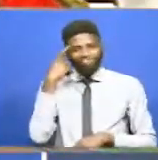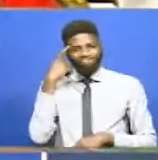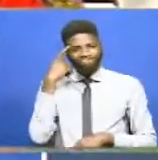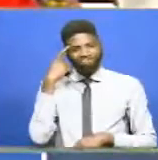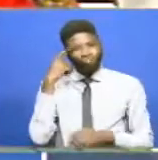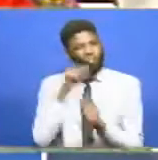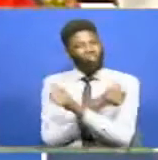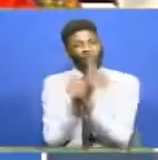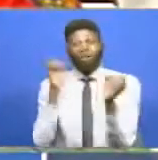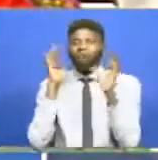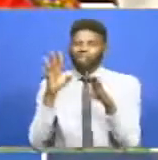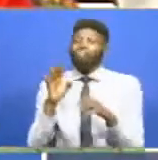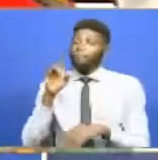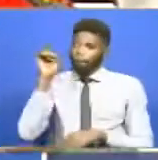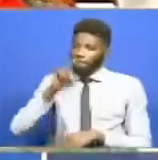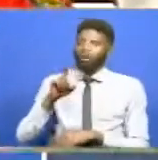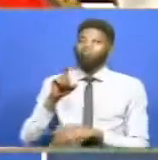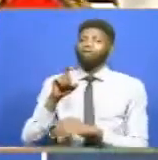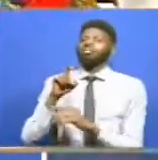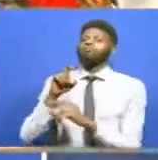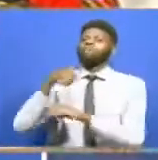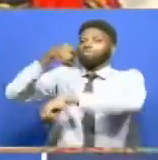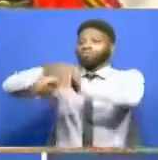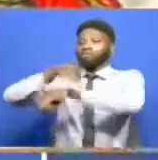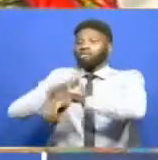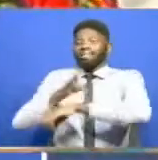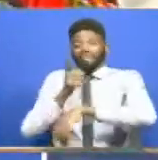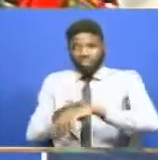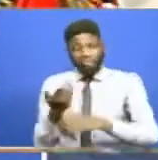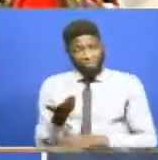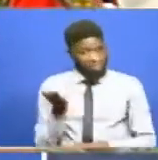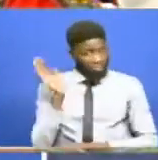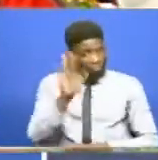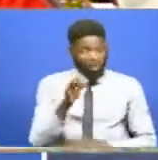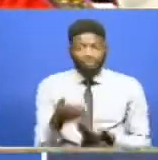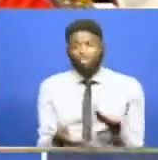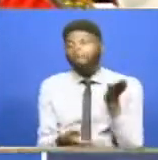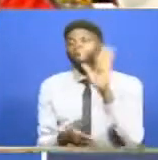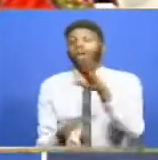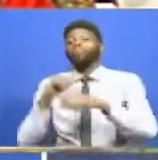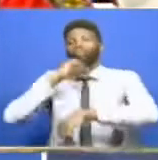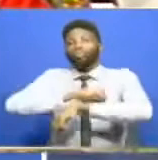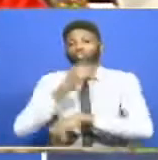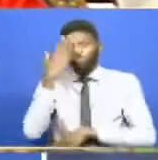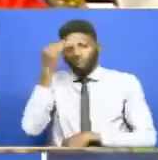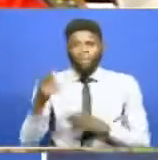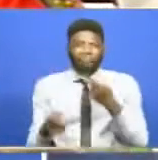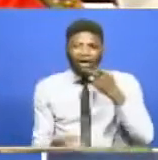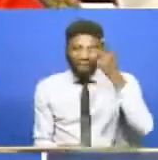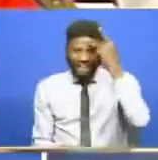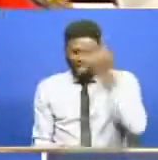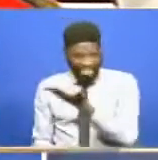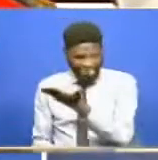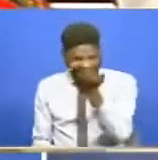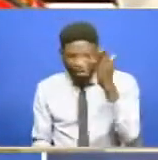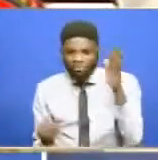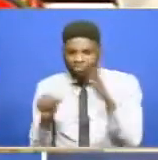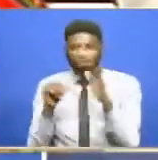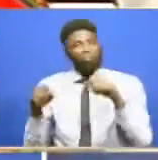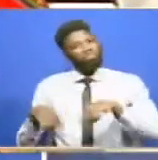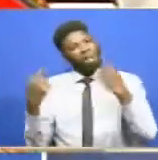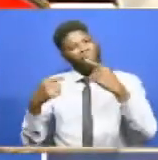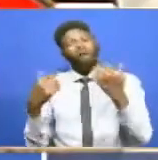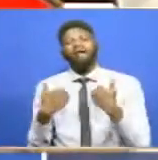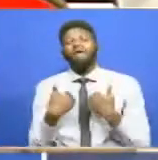that mental health when they're going back to school, because parents have been having issues because of lack of